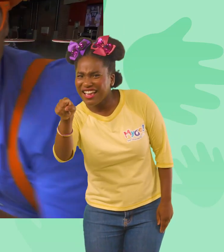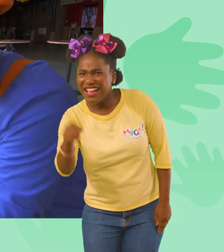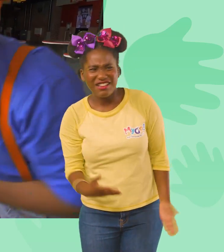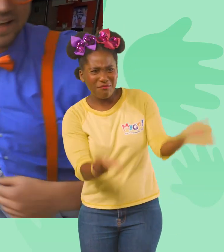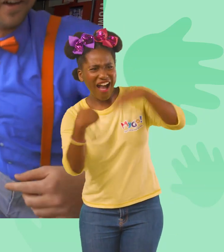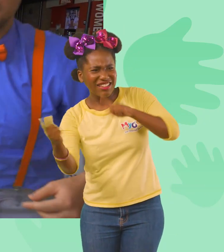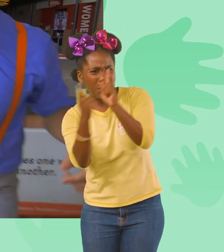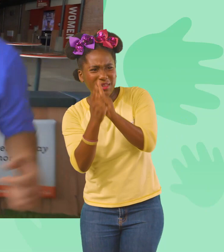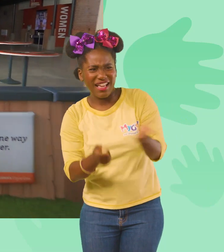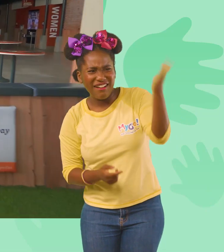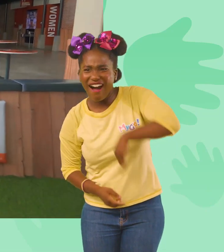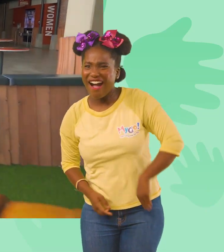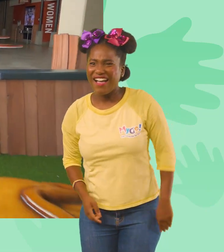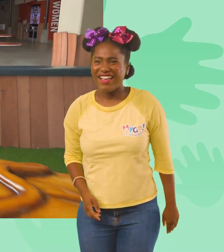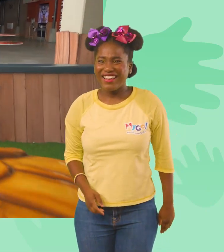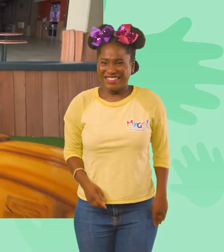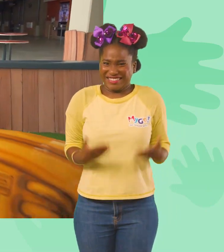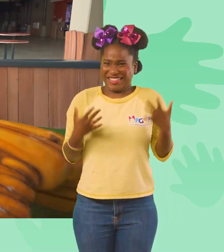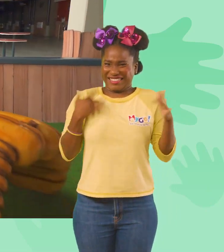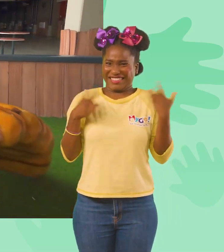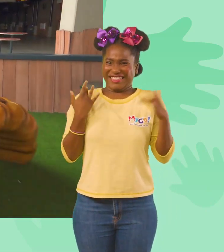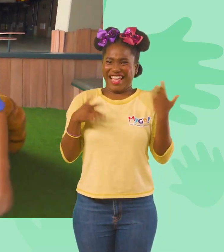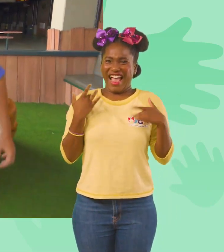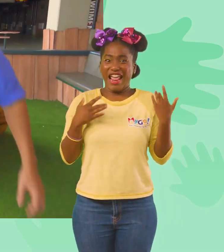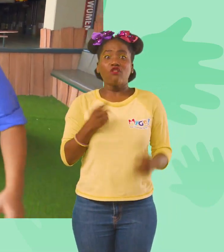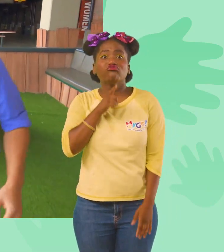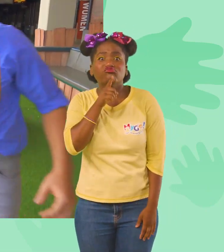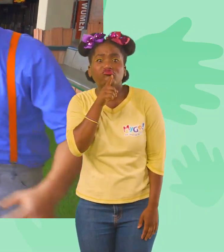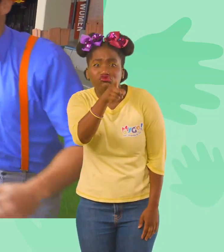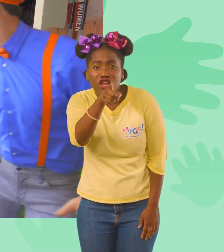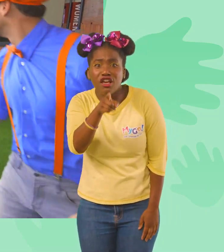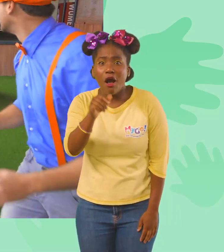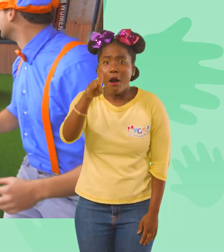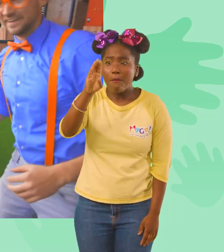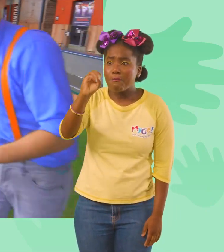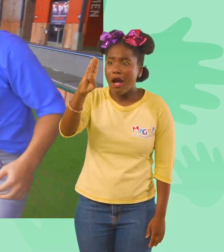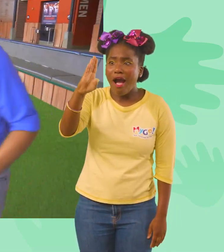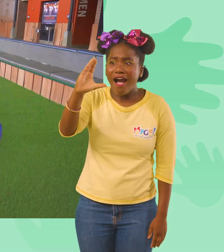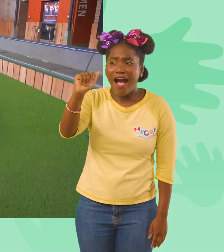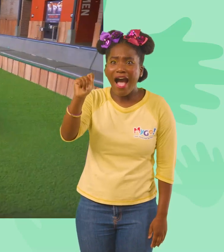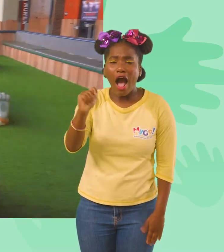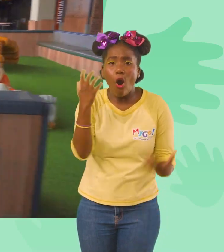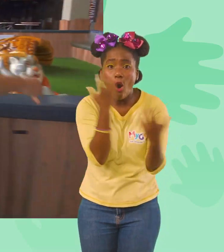Let's go meet it. Whoa! I am so excited! A real bobcat!